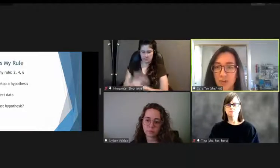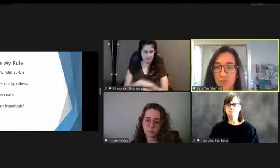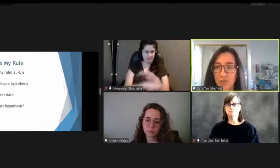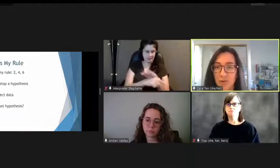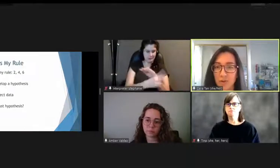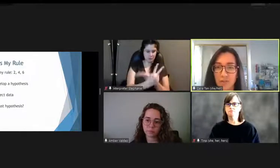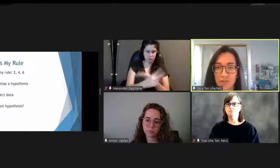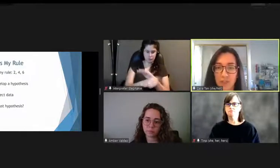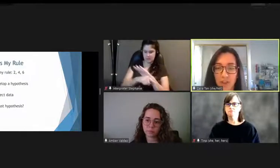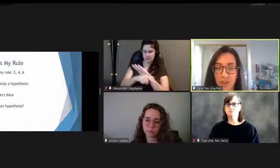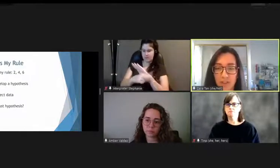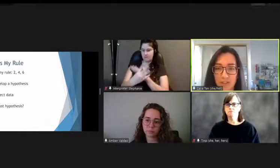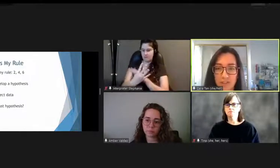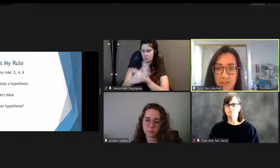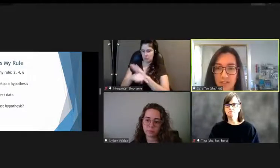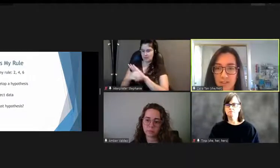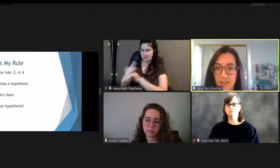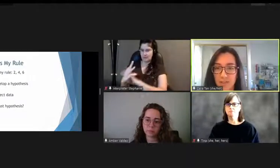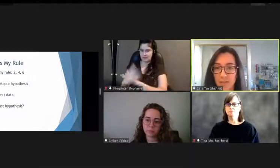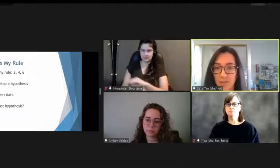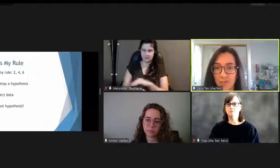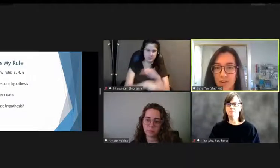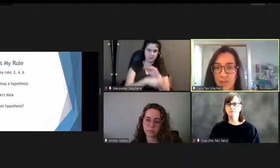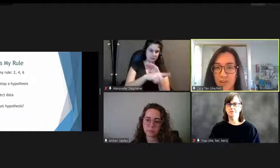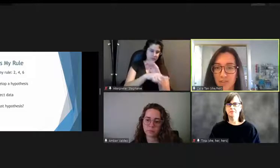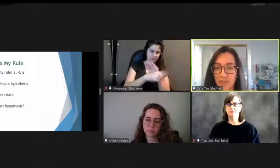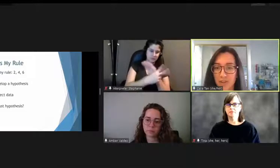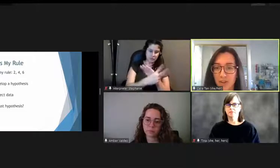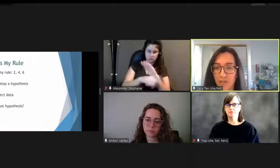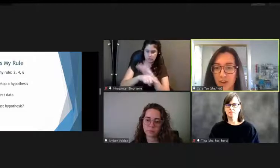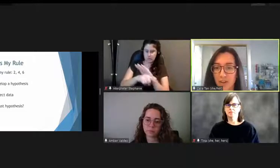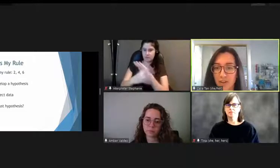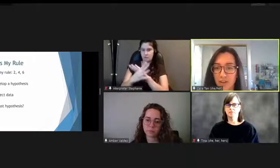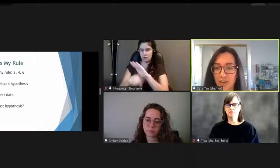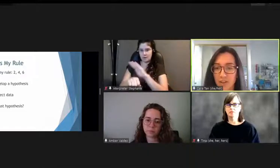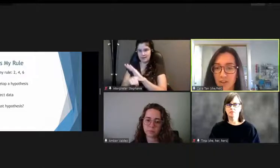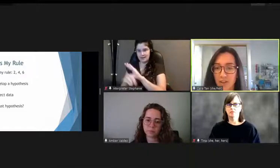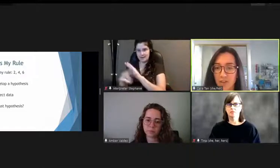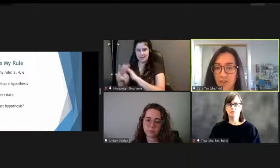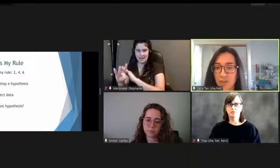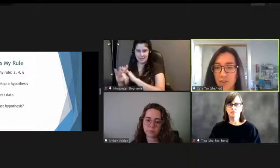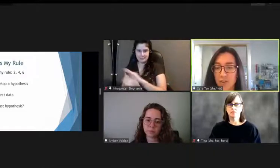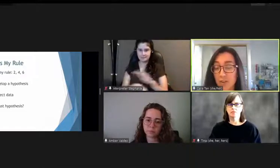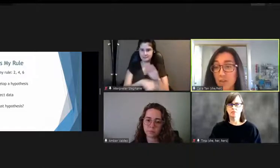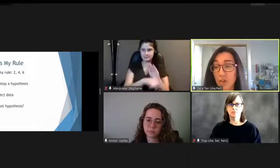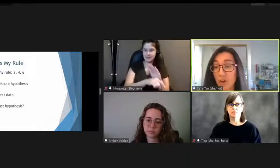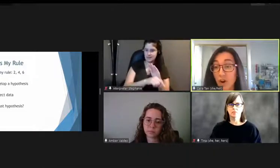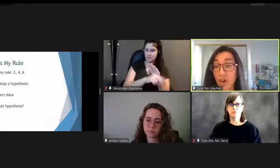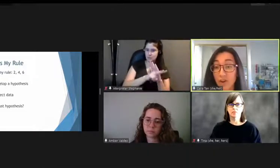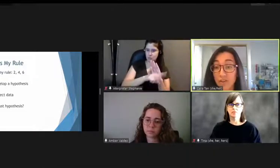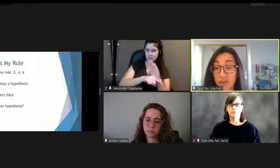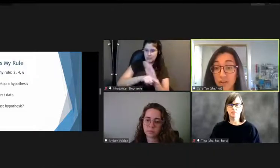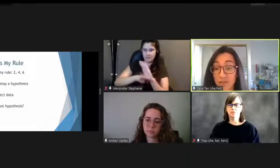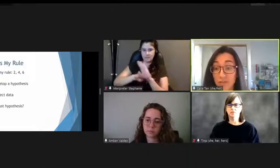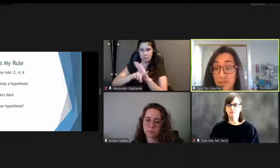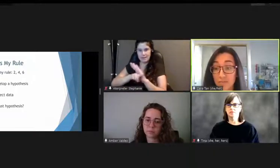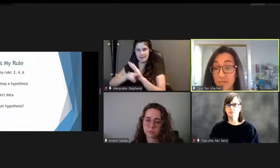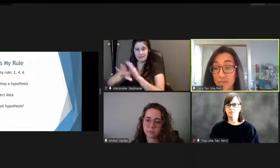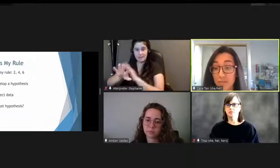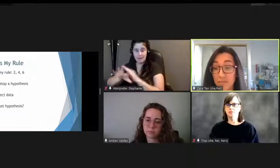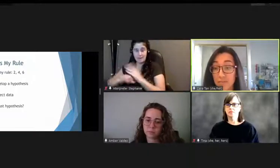-2, -4, -8, -1, -3, -5. So they all are